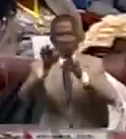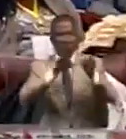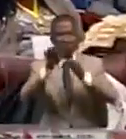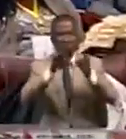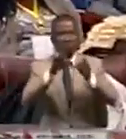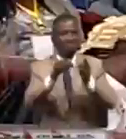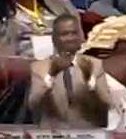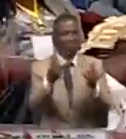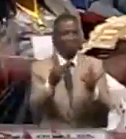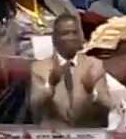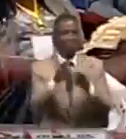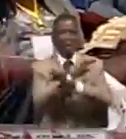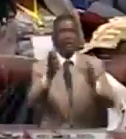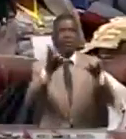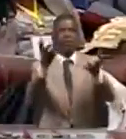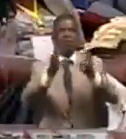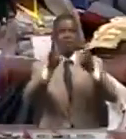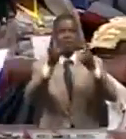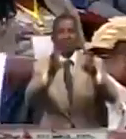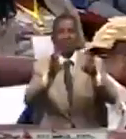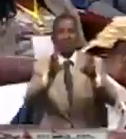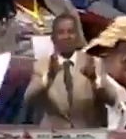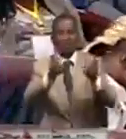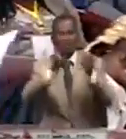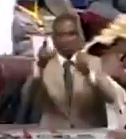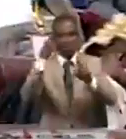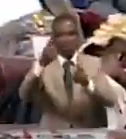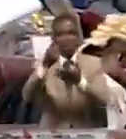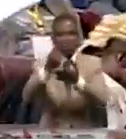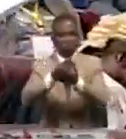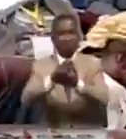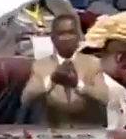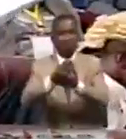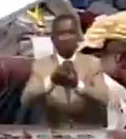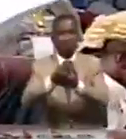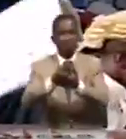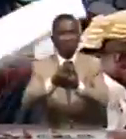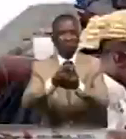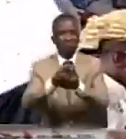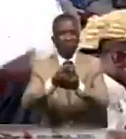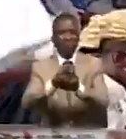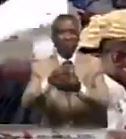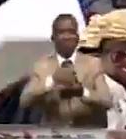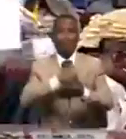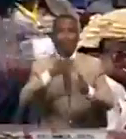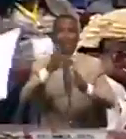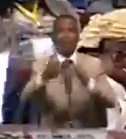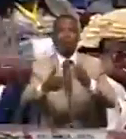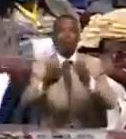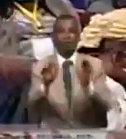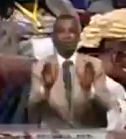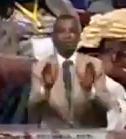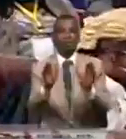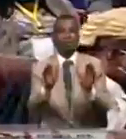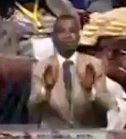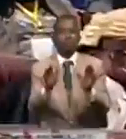that I don't want the matter to go before the jury. I'm ending at the point of the trial